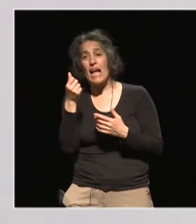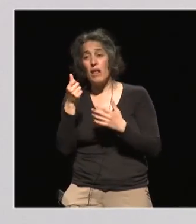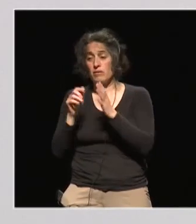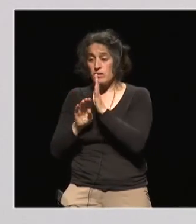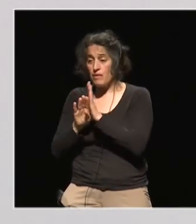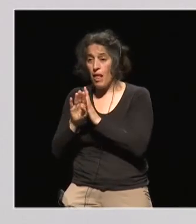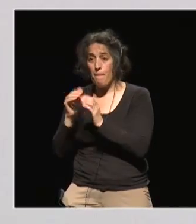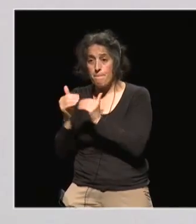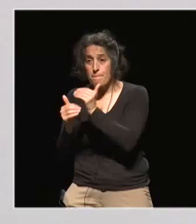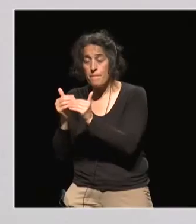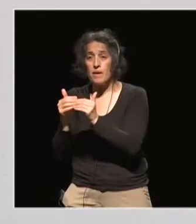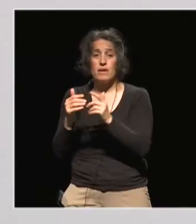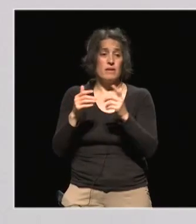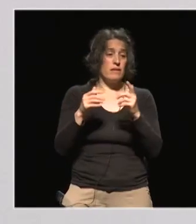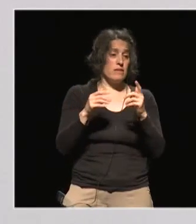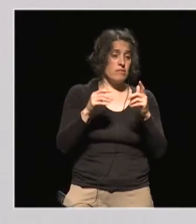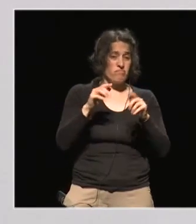country. And